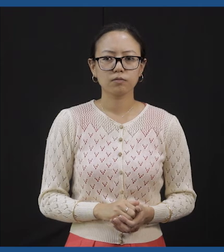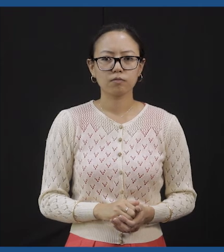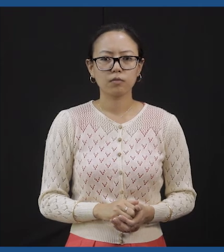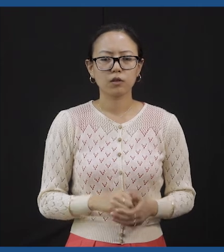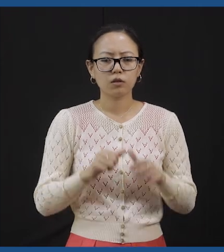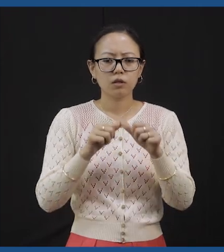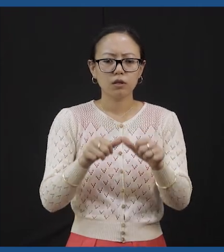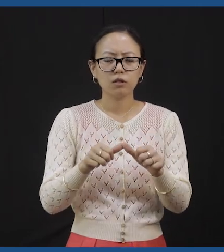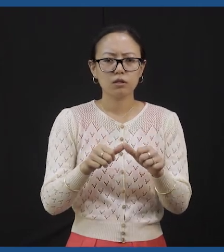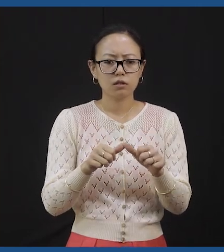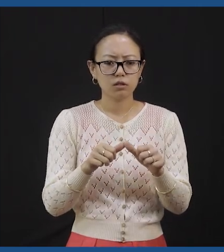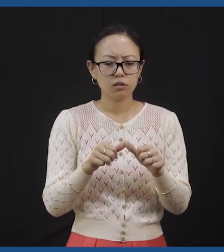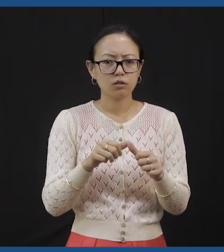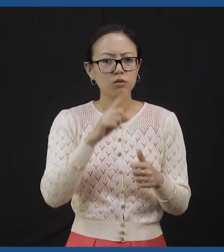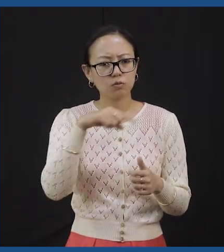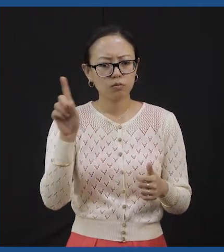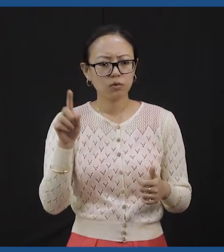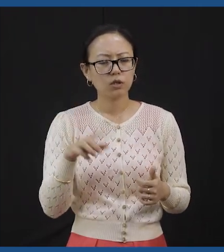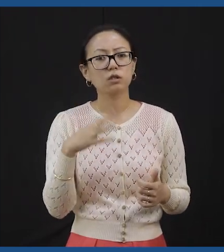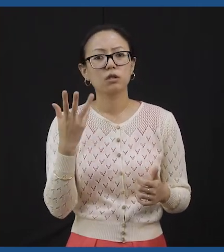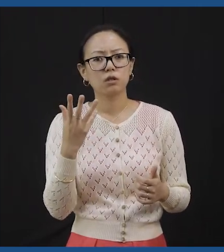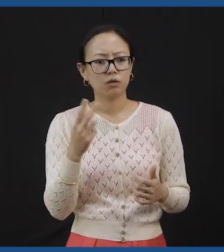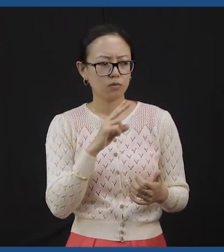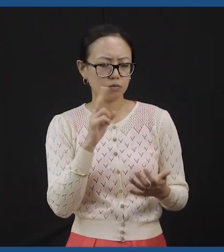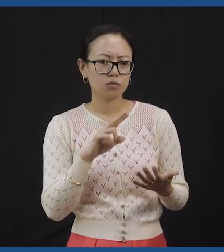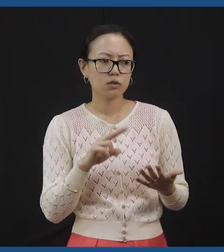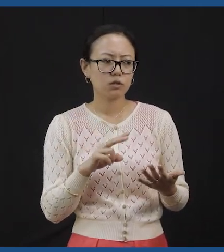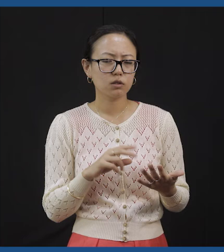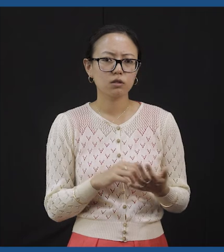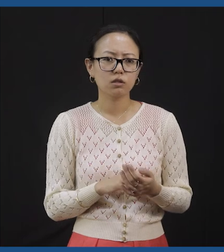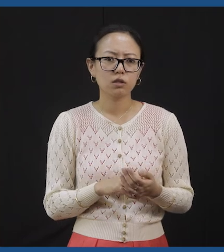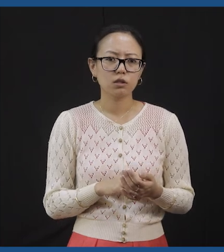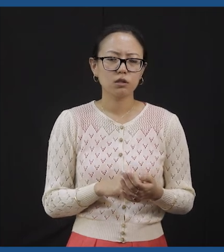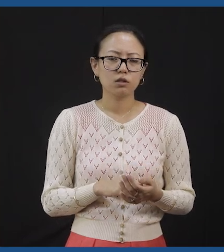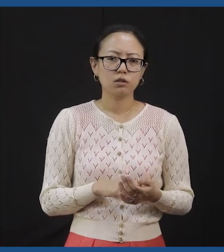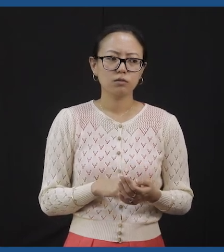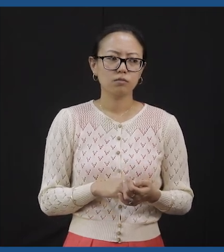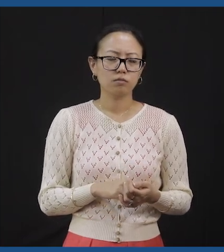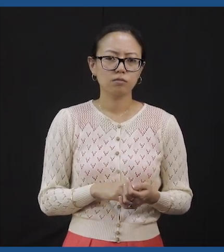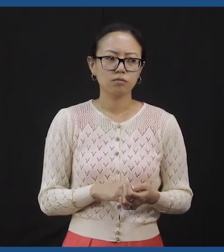your difference plus subtrahend. If you get an answer, the answer you got is equal to